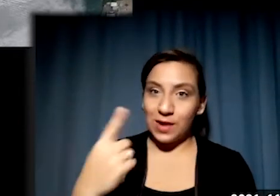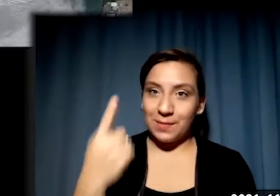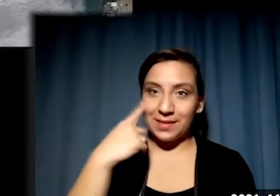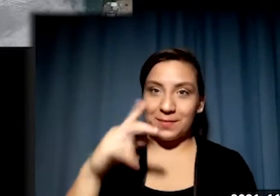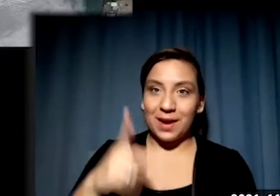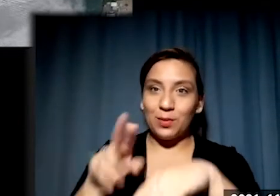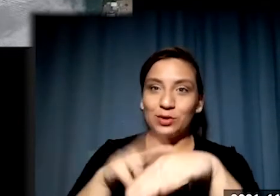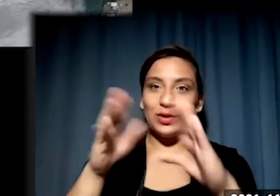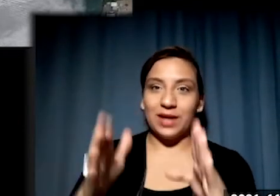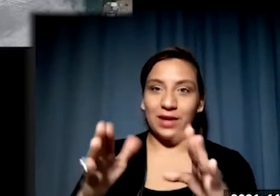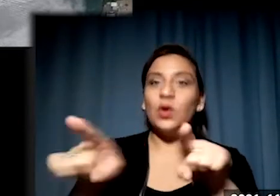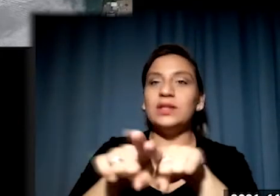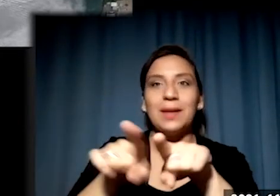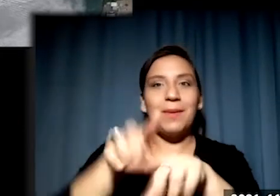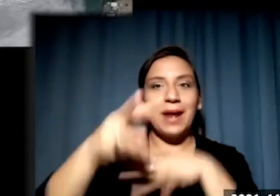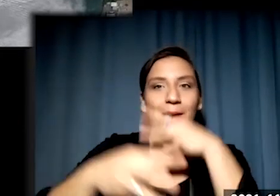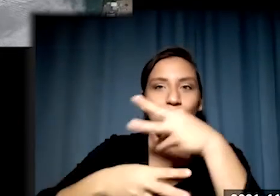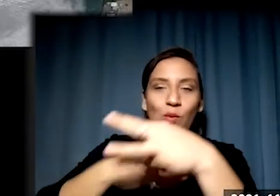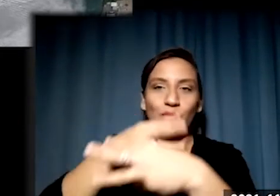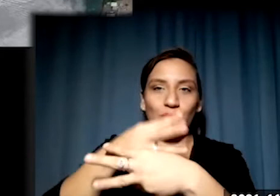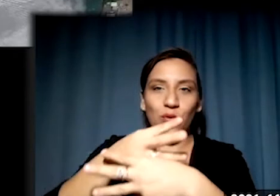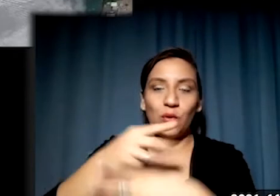city was founded